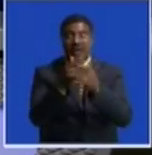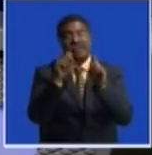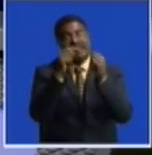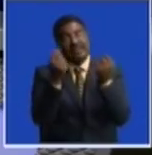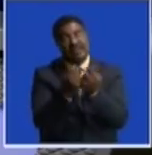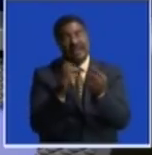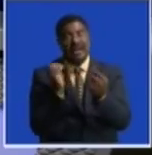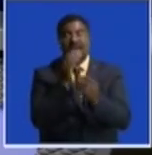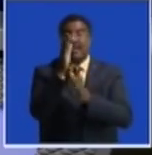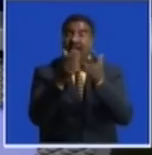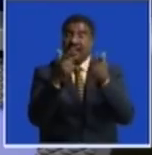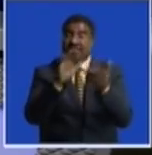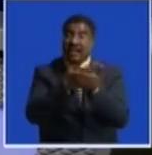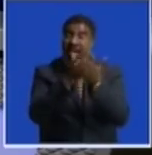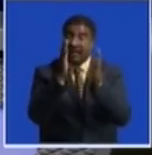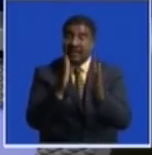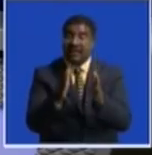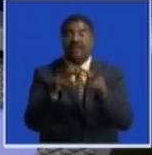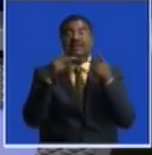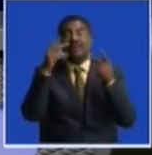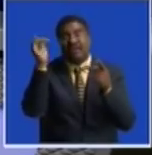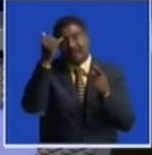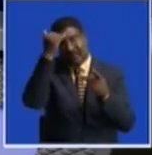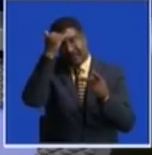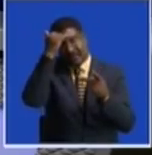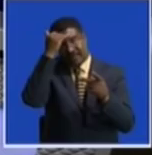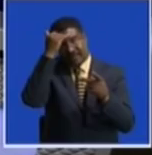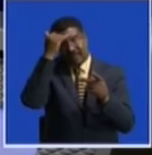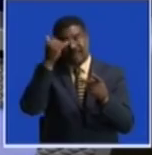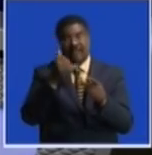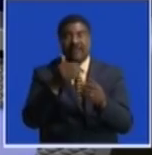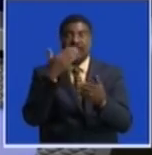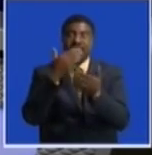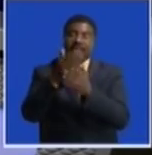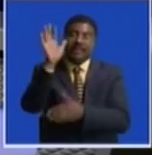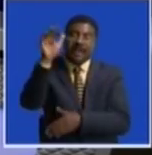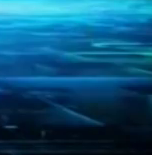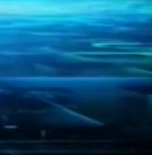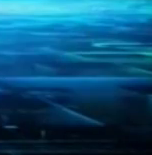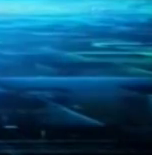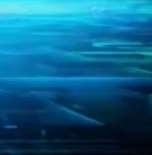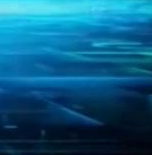team and our interpreter this evening, Pastor Johannes Gitan, bye for now.